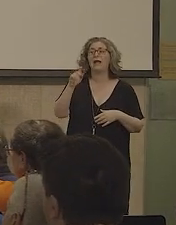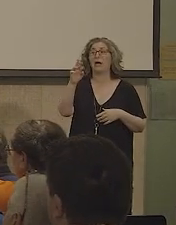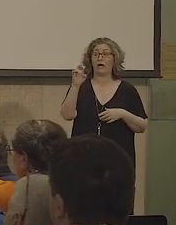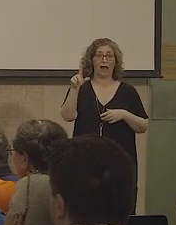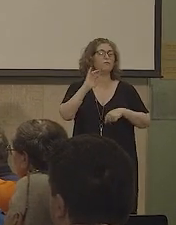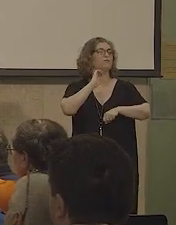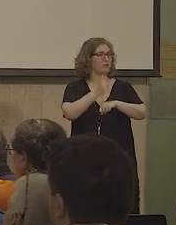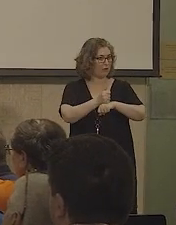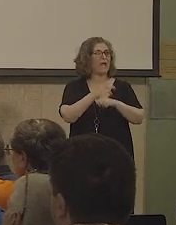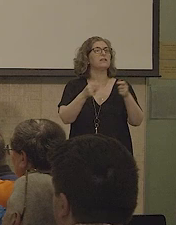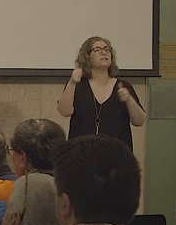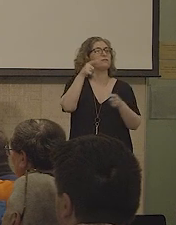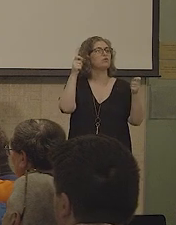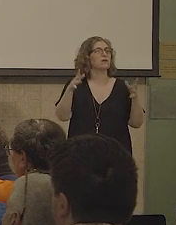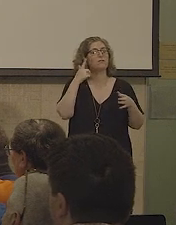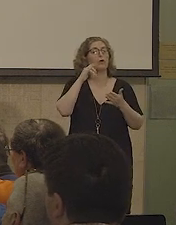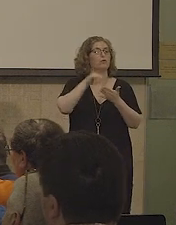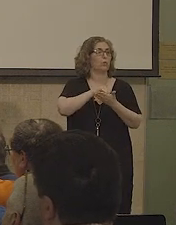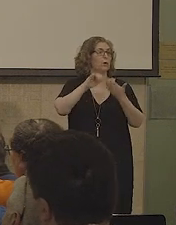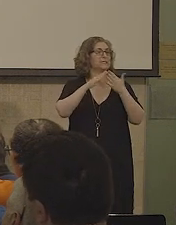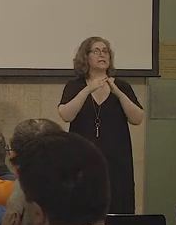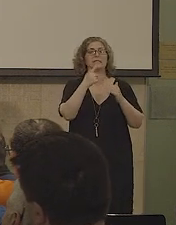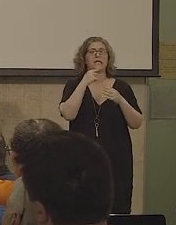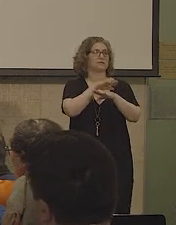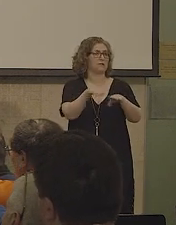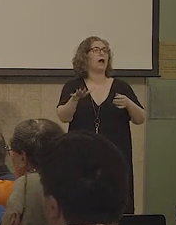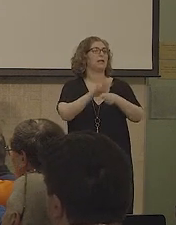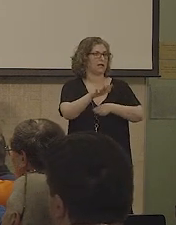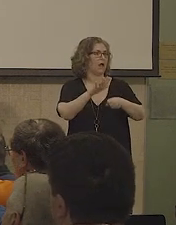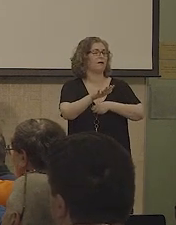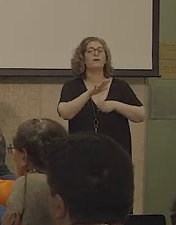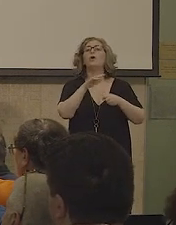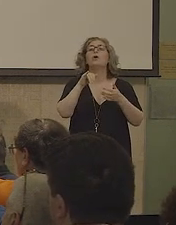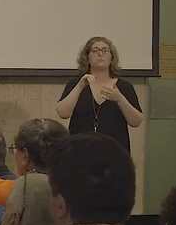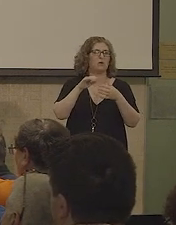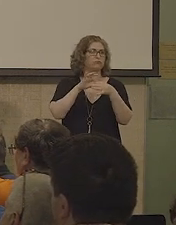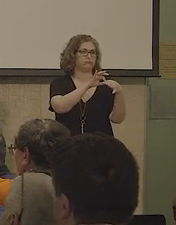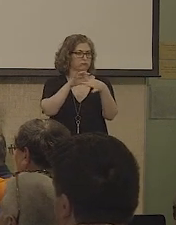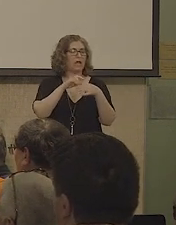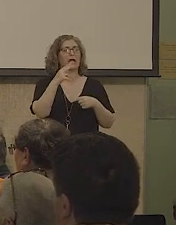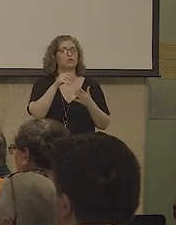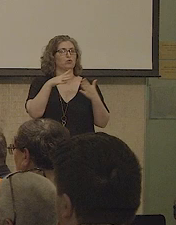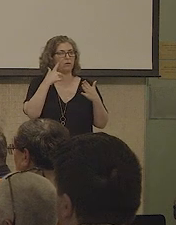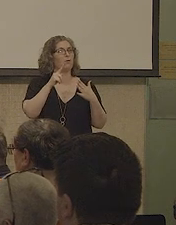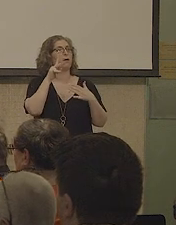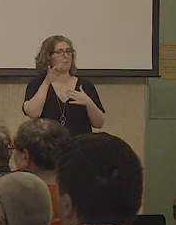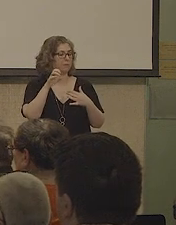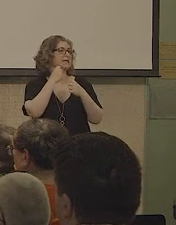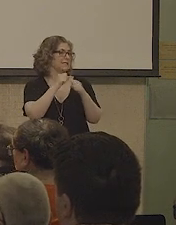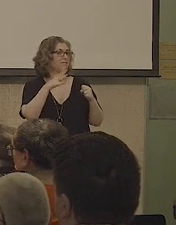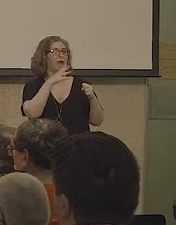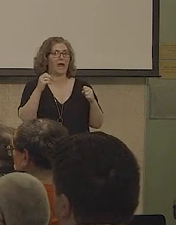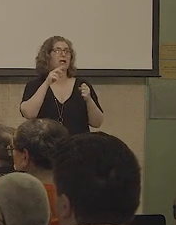the founder and executive director of NYC Says Enough, a New York City coalition of high school students for public safety and gun reform